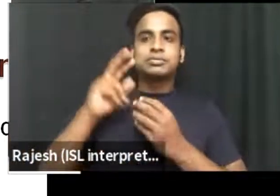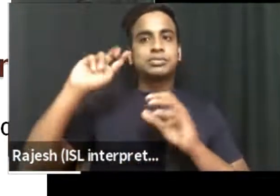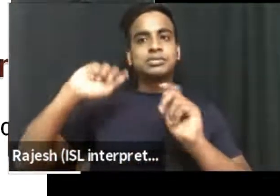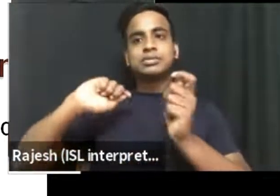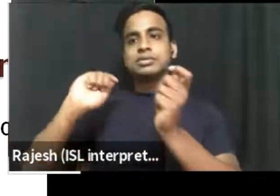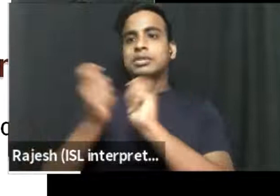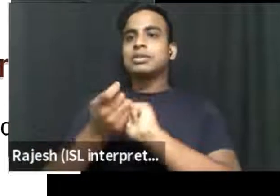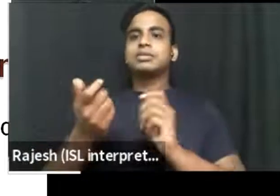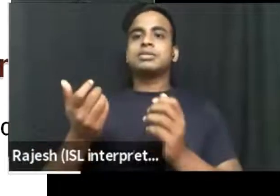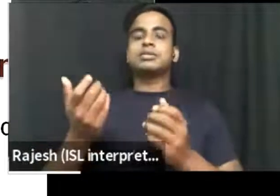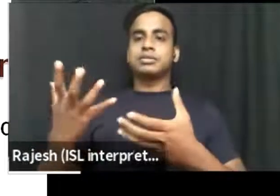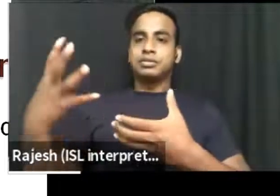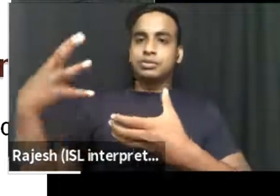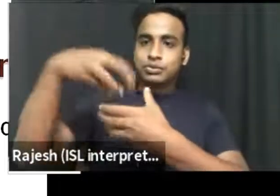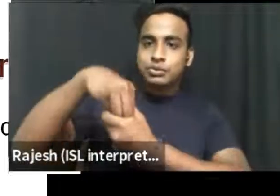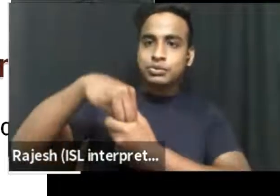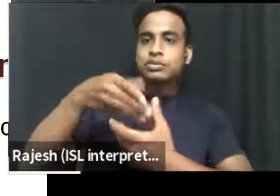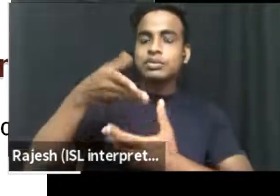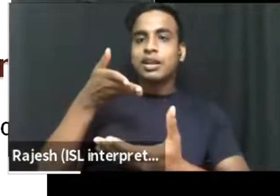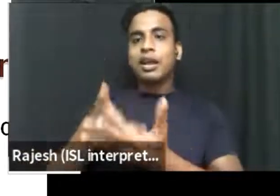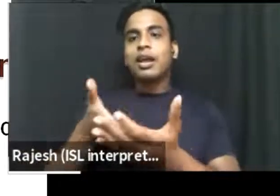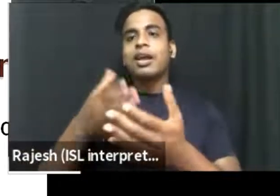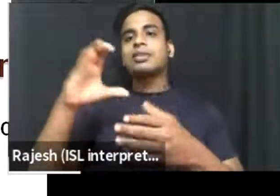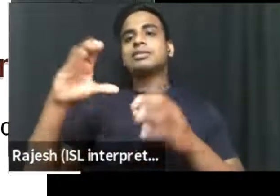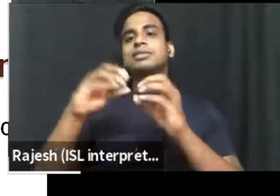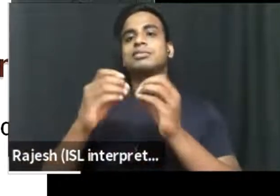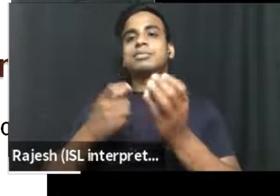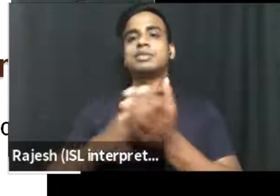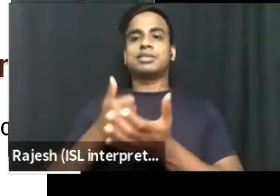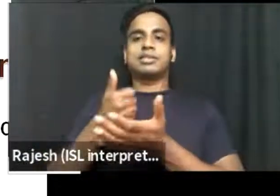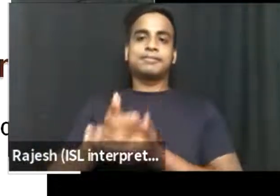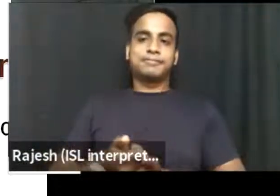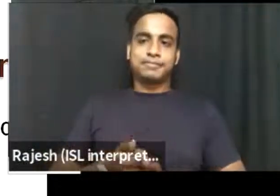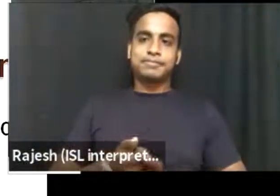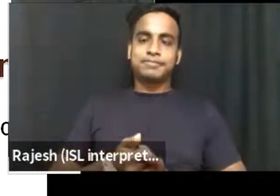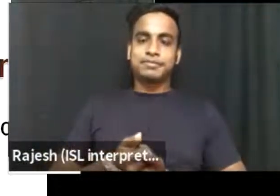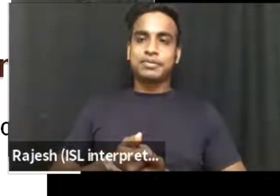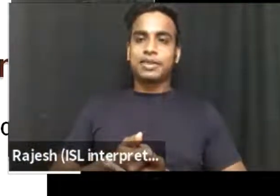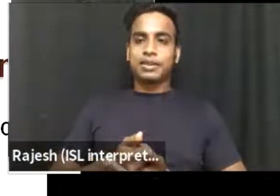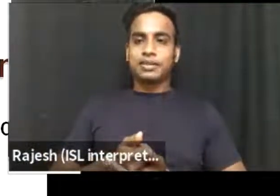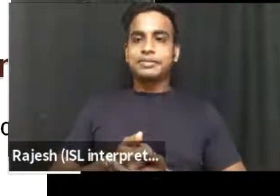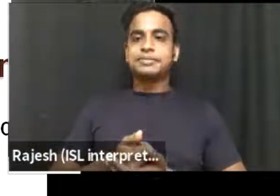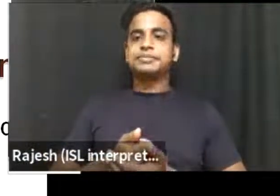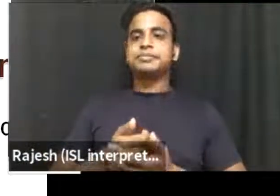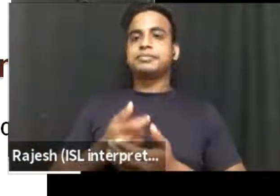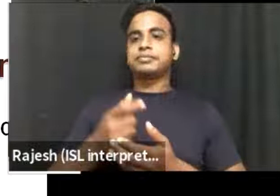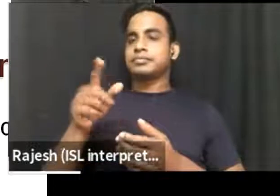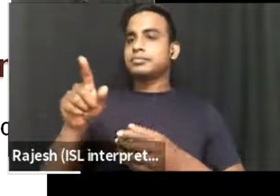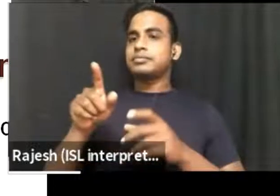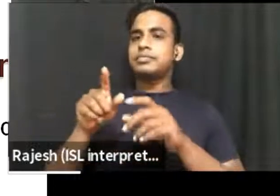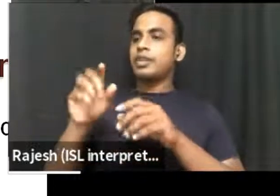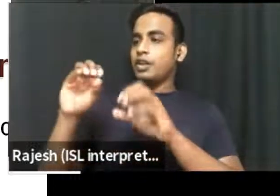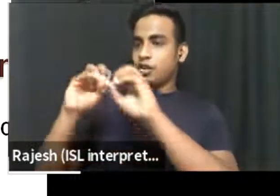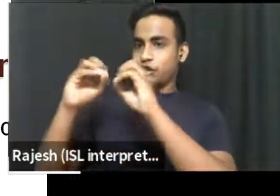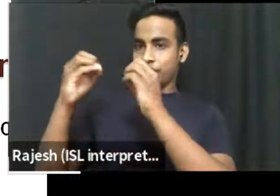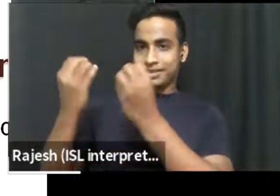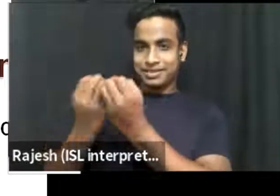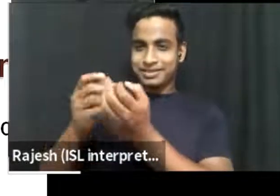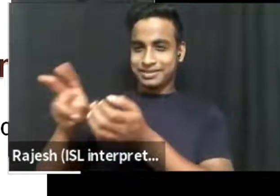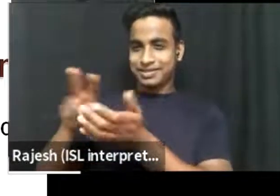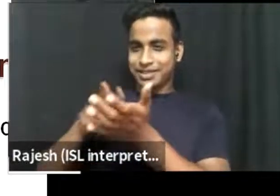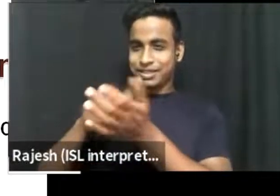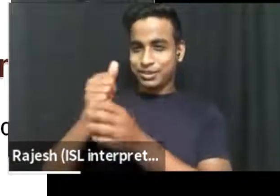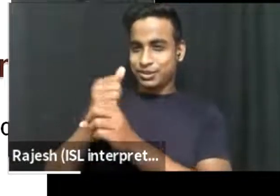inclusion. That is what CBR has been able to do, and building both the mother organizations as well as